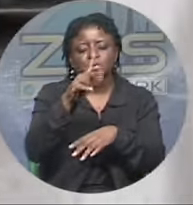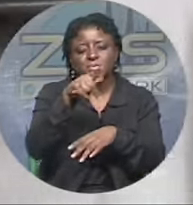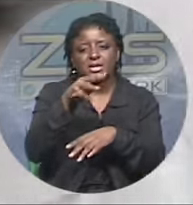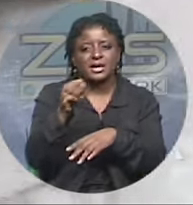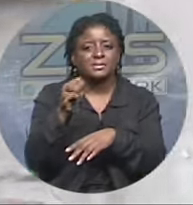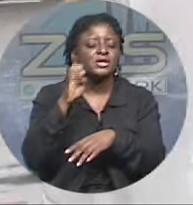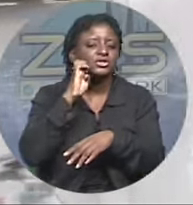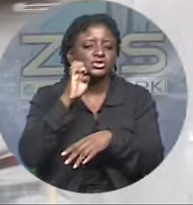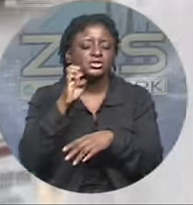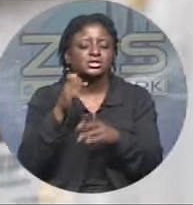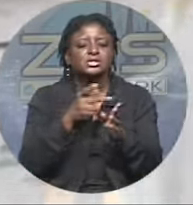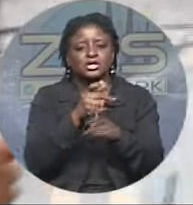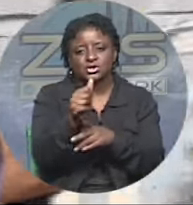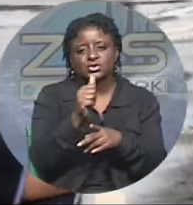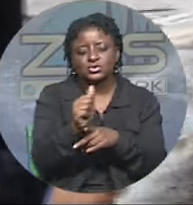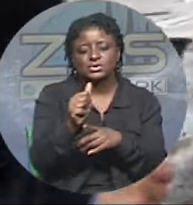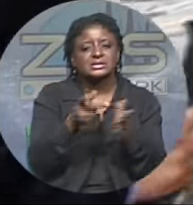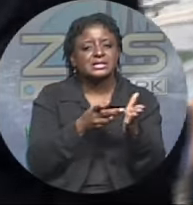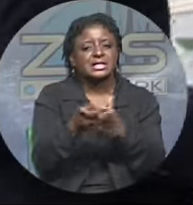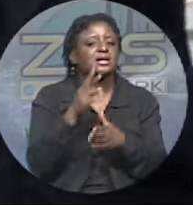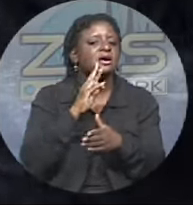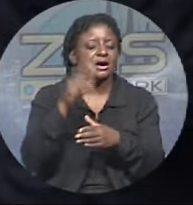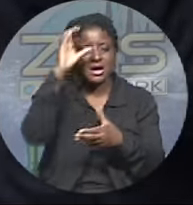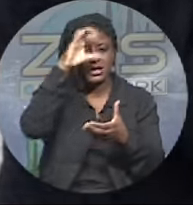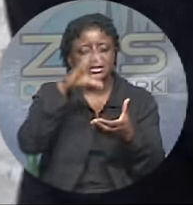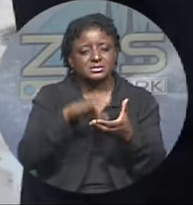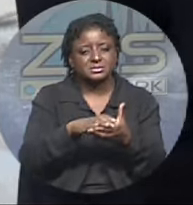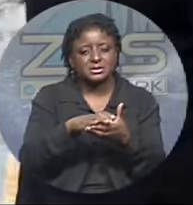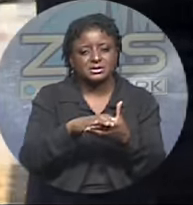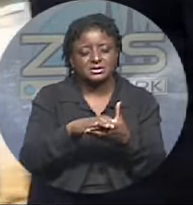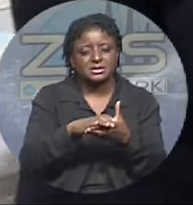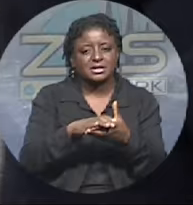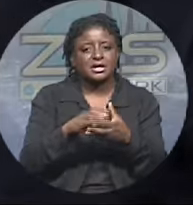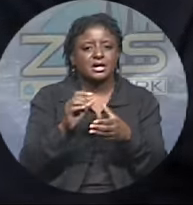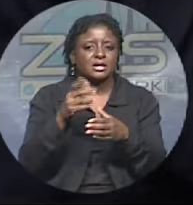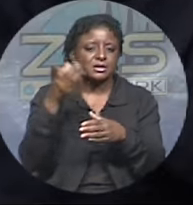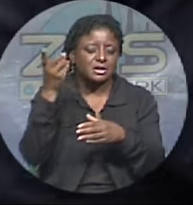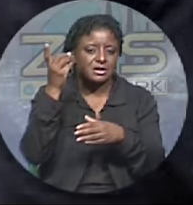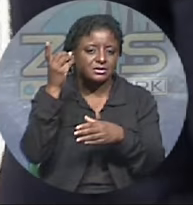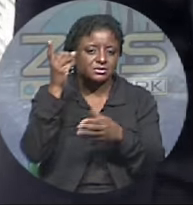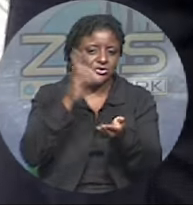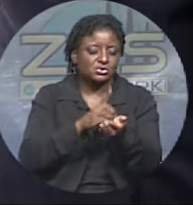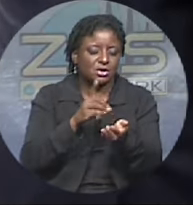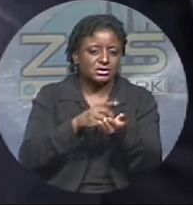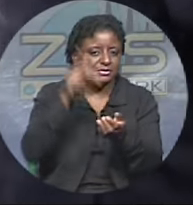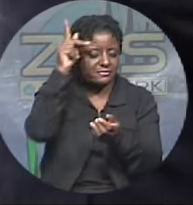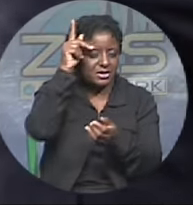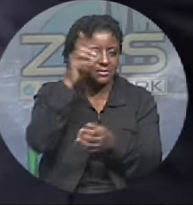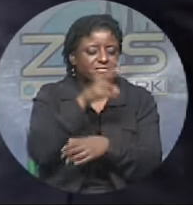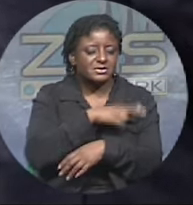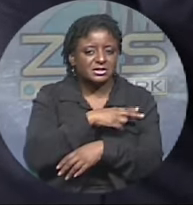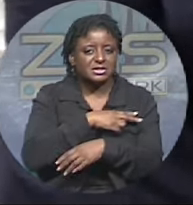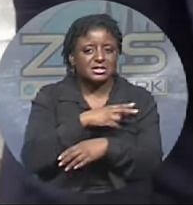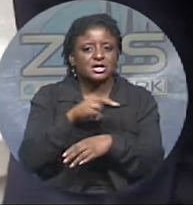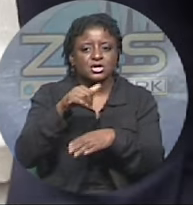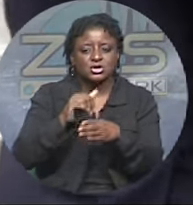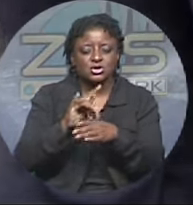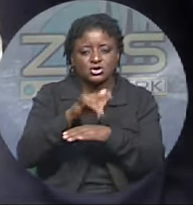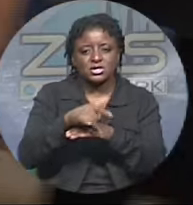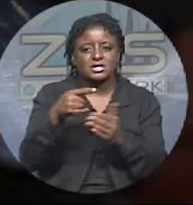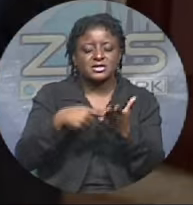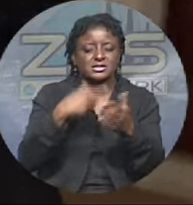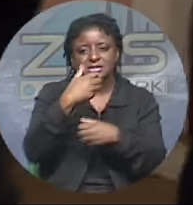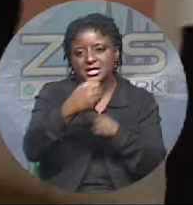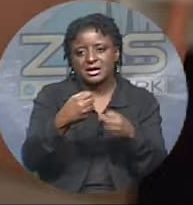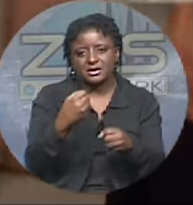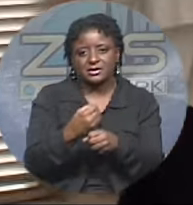husband, Philip Facili, at their Old Fort Bay home earlier this year. Attorney Elliot Lockhart, QC, and Muriel DeSeal are